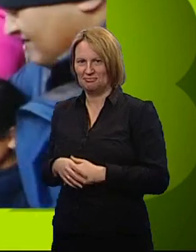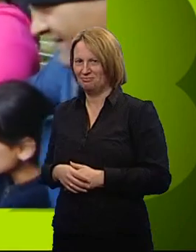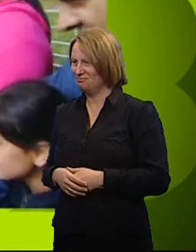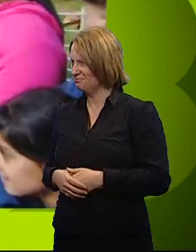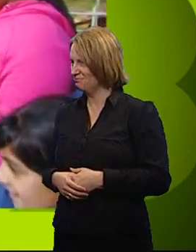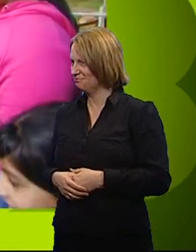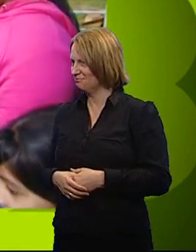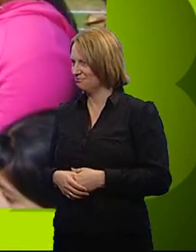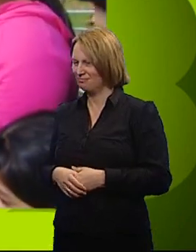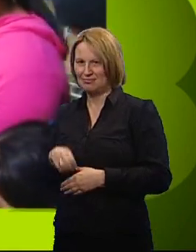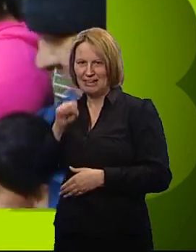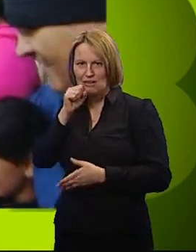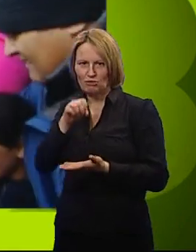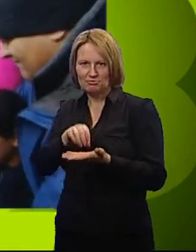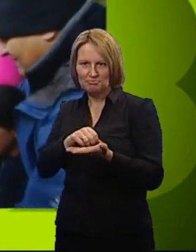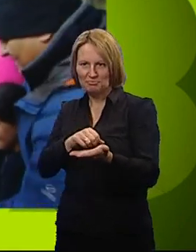Sorry!